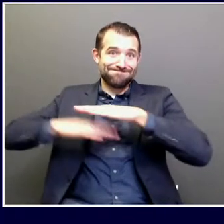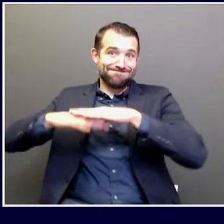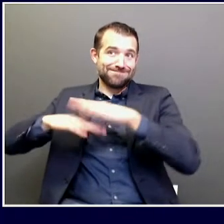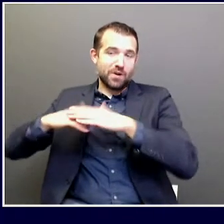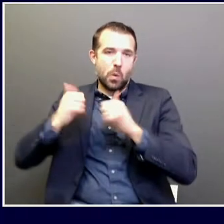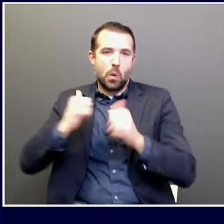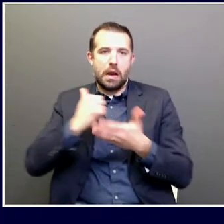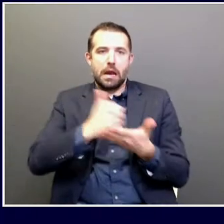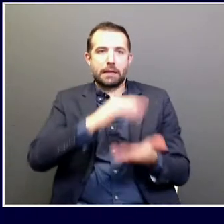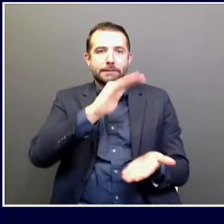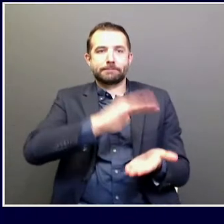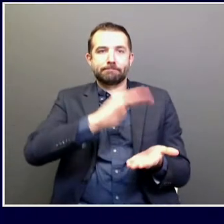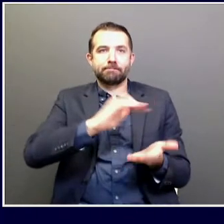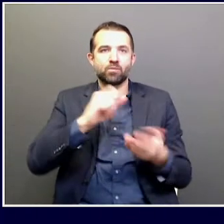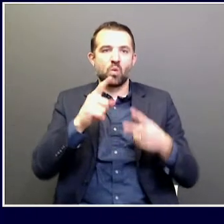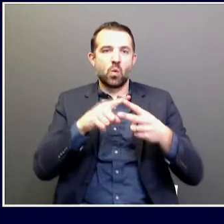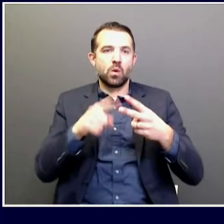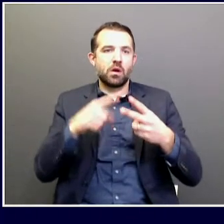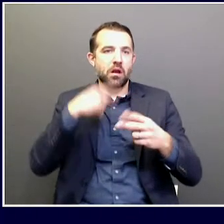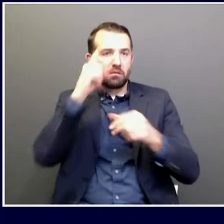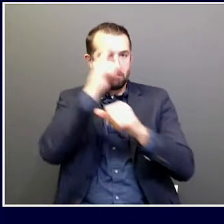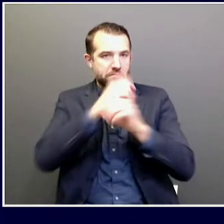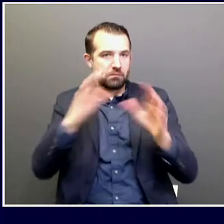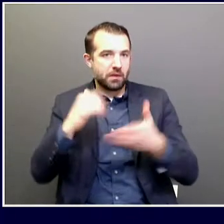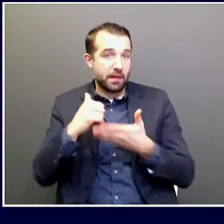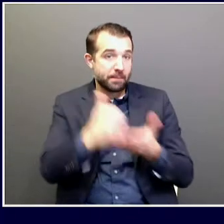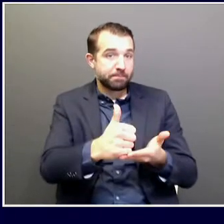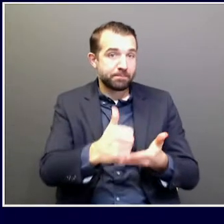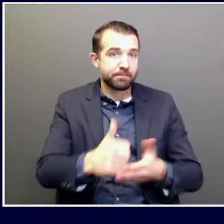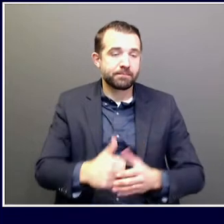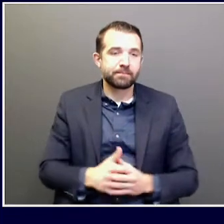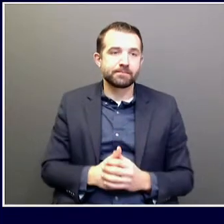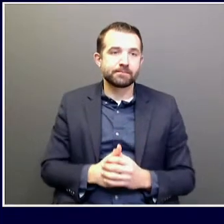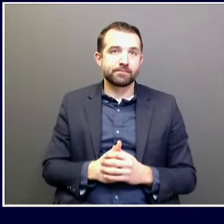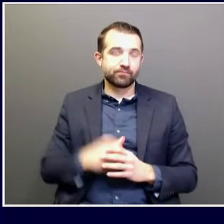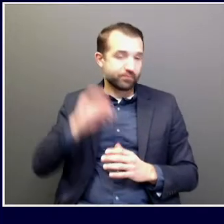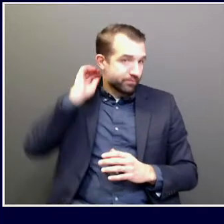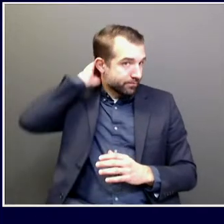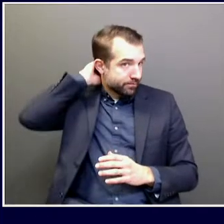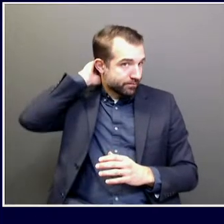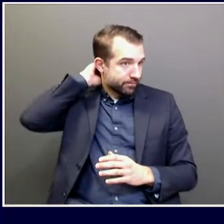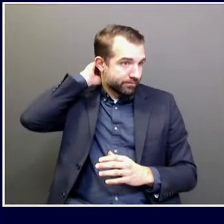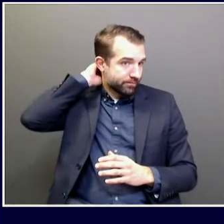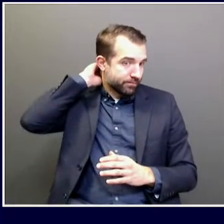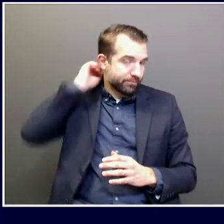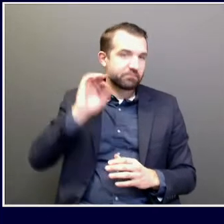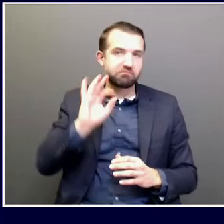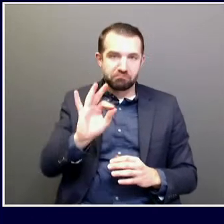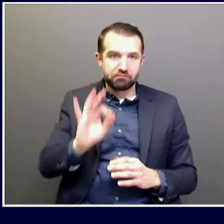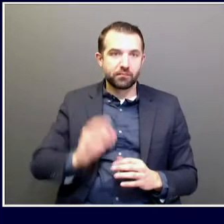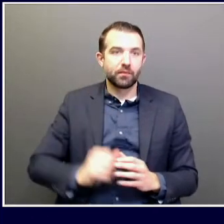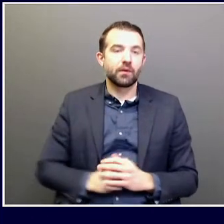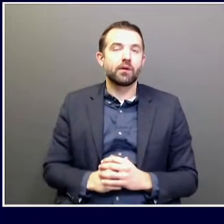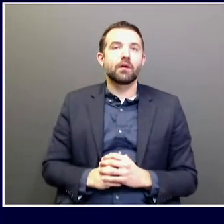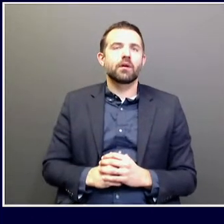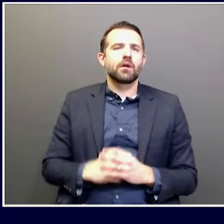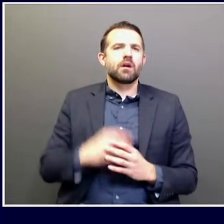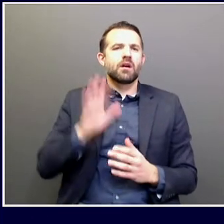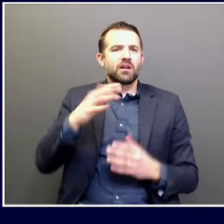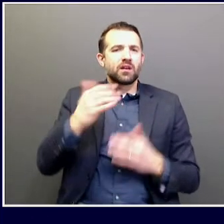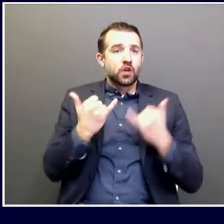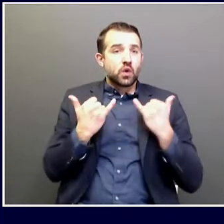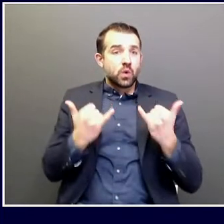envision this deployment to do. Okay, terrific. And earlier today, Maine Health